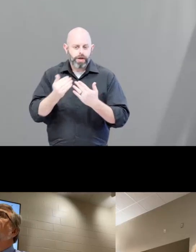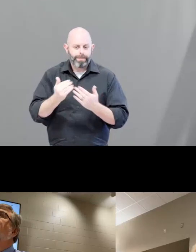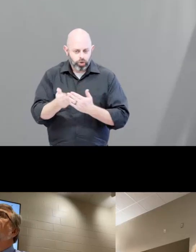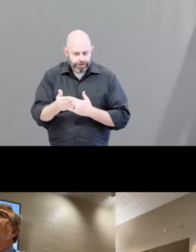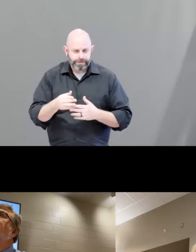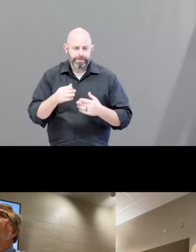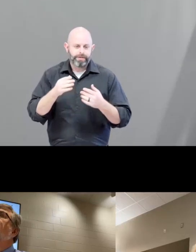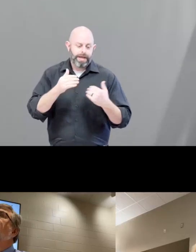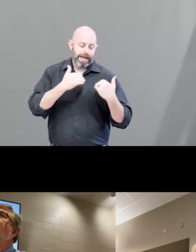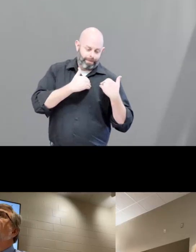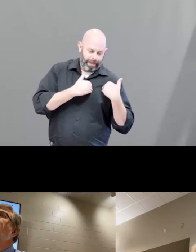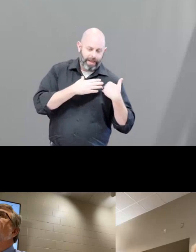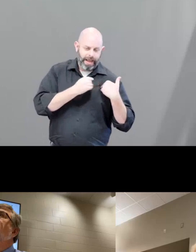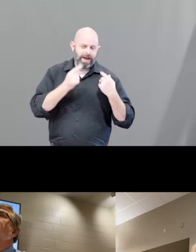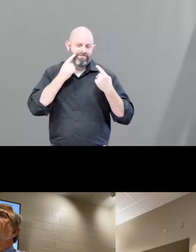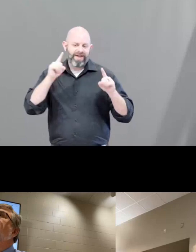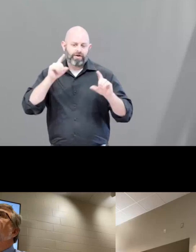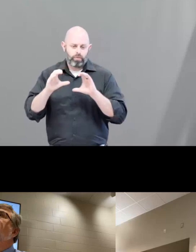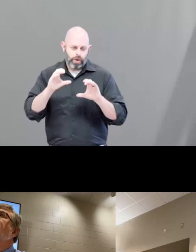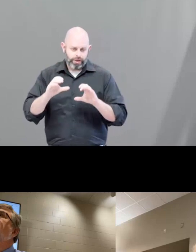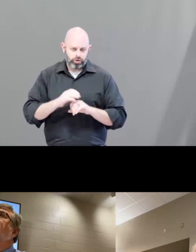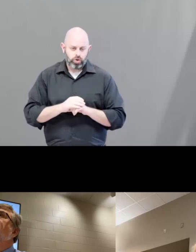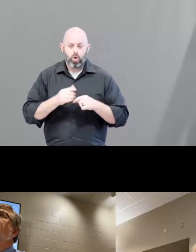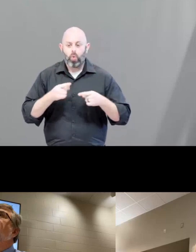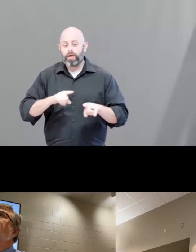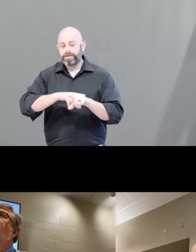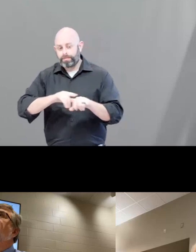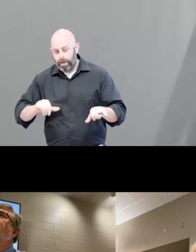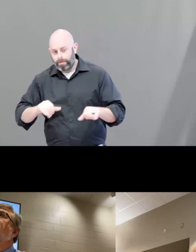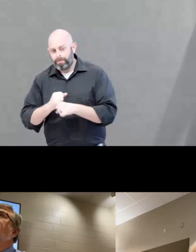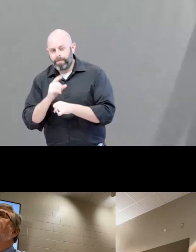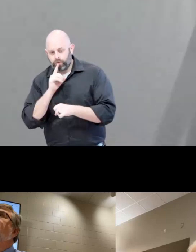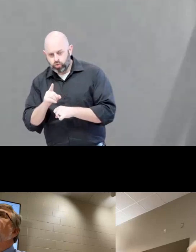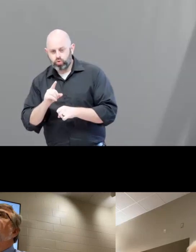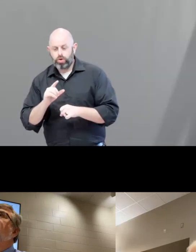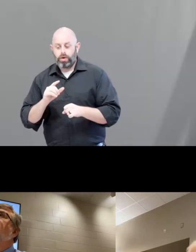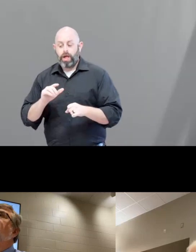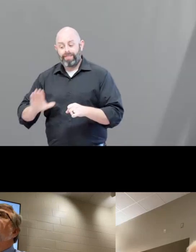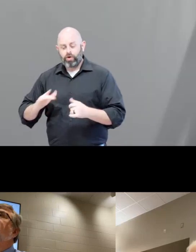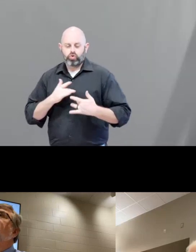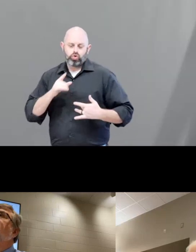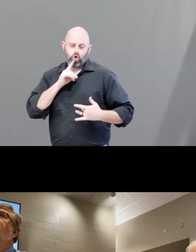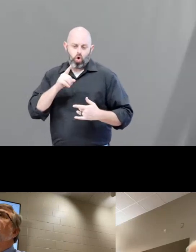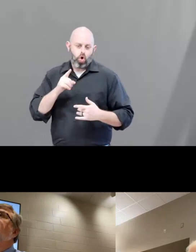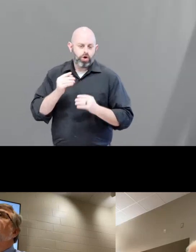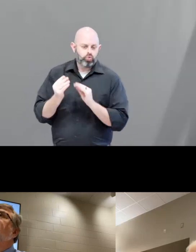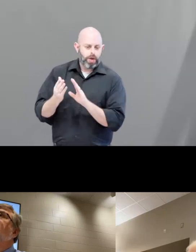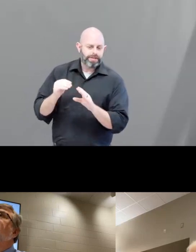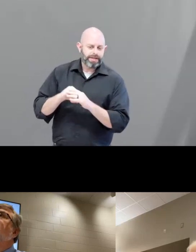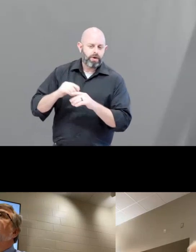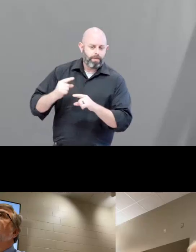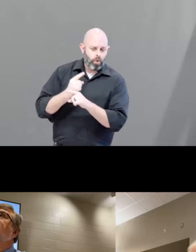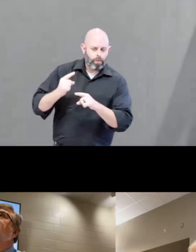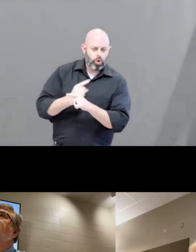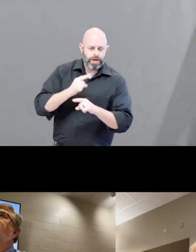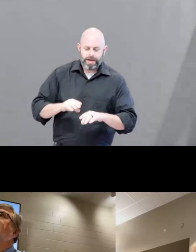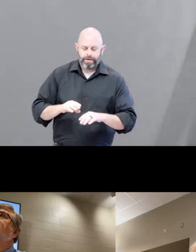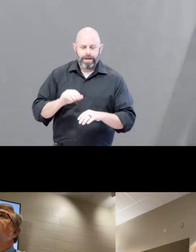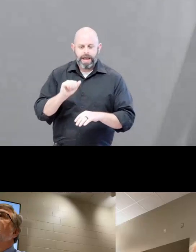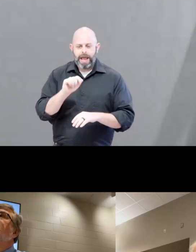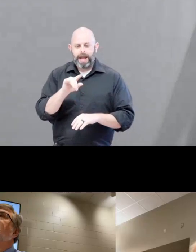accountability, and effective communication, while also ensuring that the concerns are addressed in an appropriate administrative